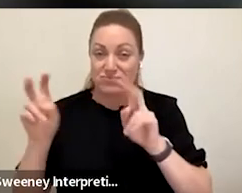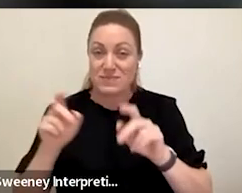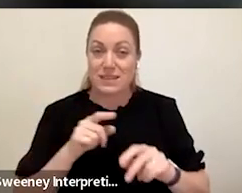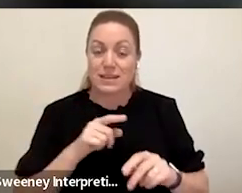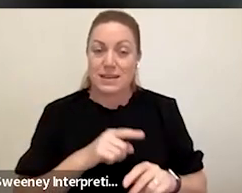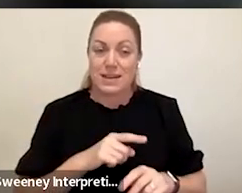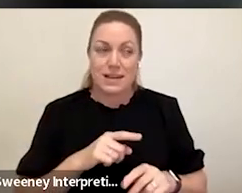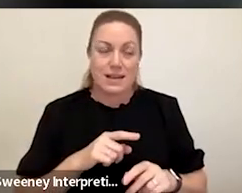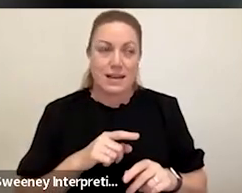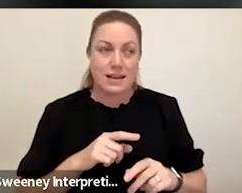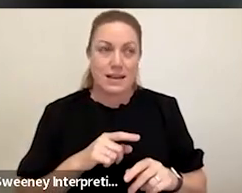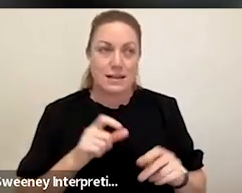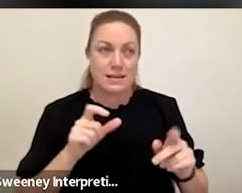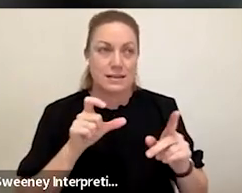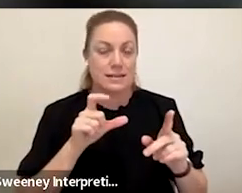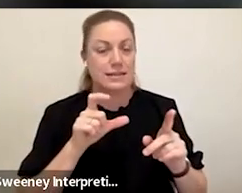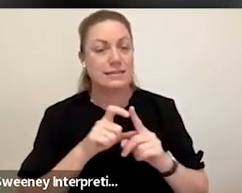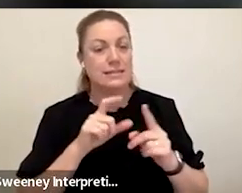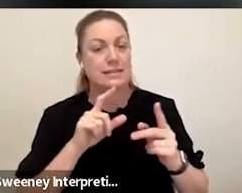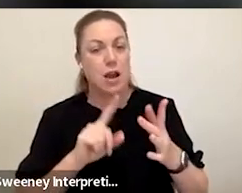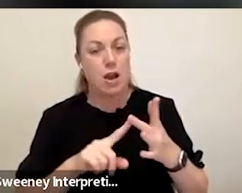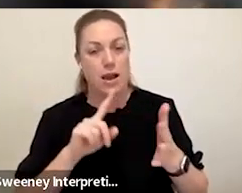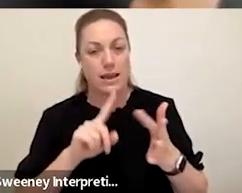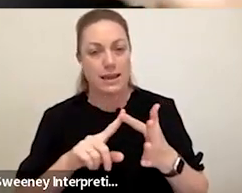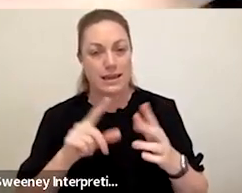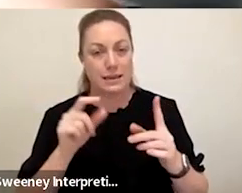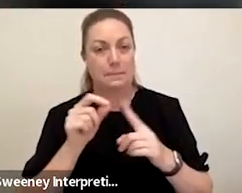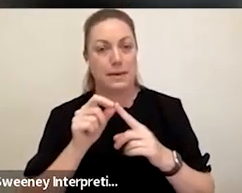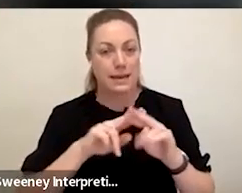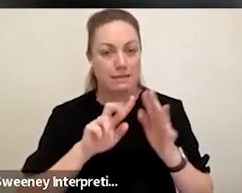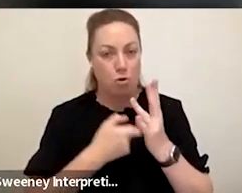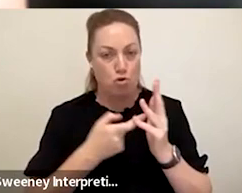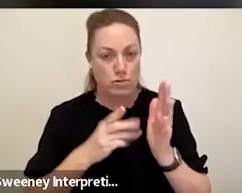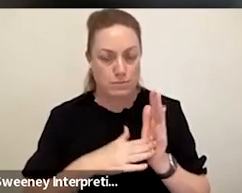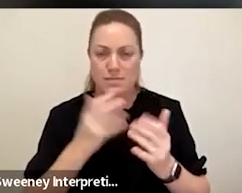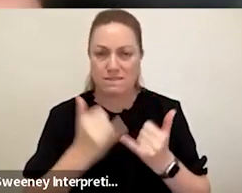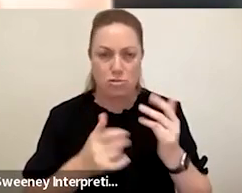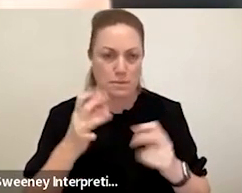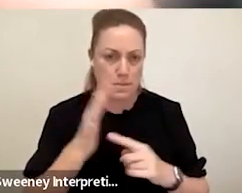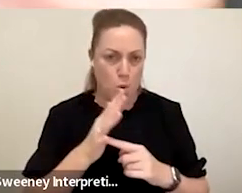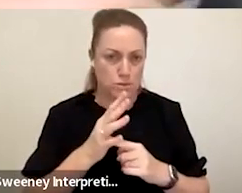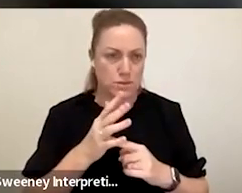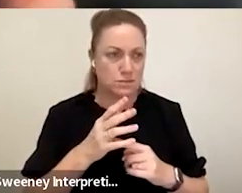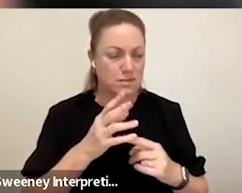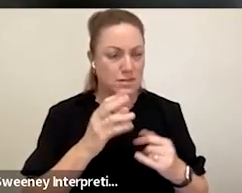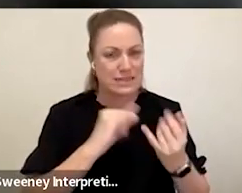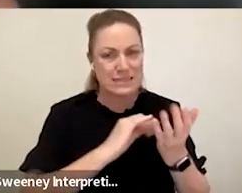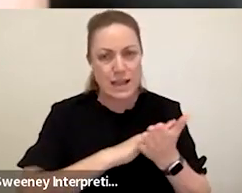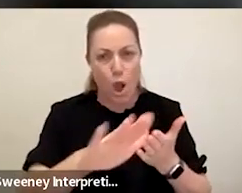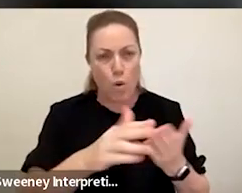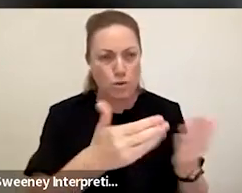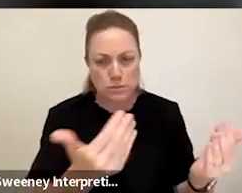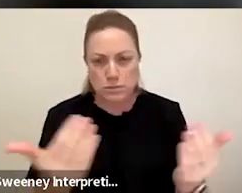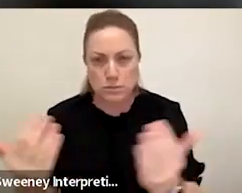of the DIEP forums is really important by bringing different stakeholders together to communicate